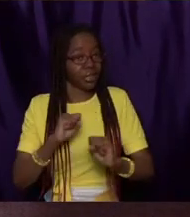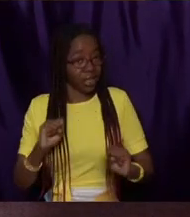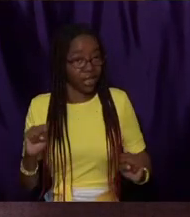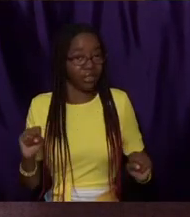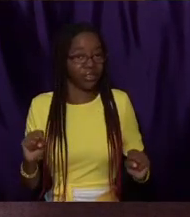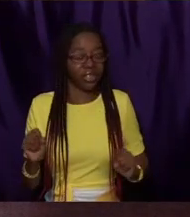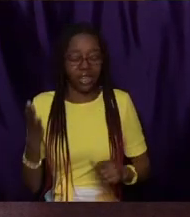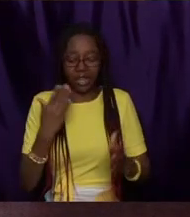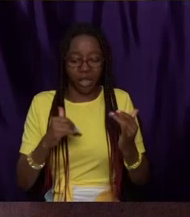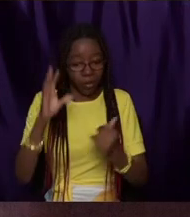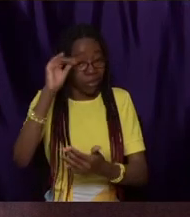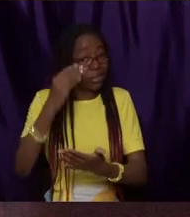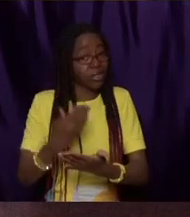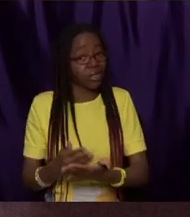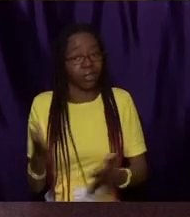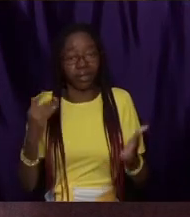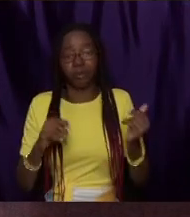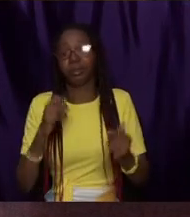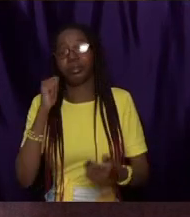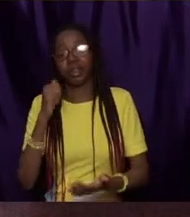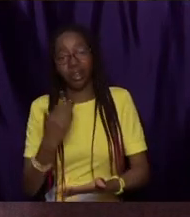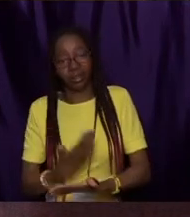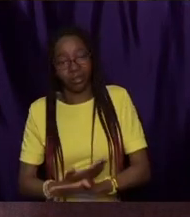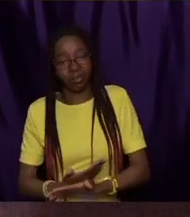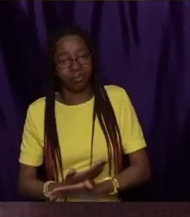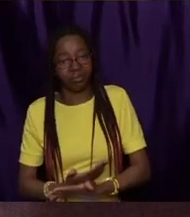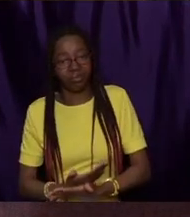saved. Come on, son. Come on, daughter.